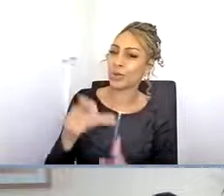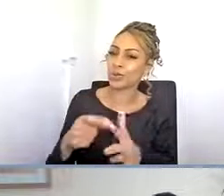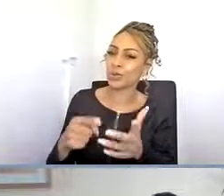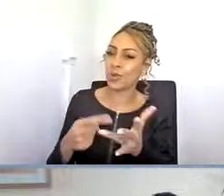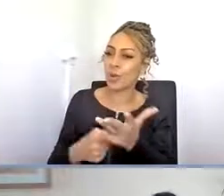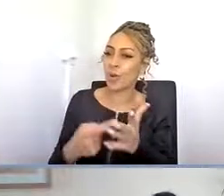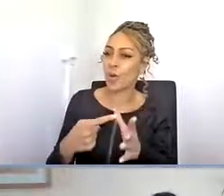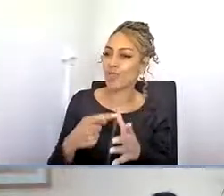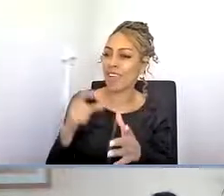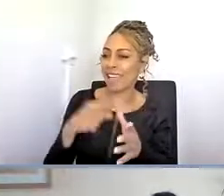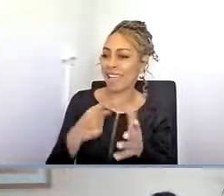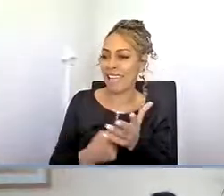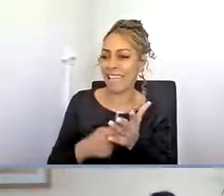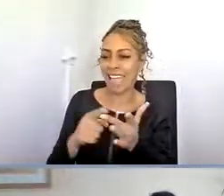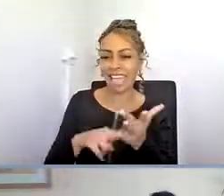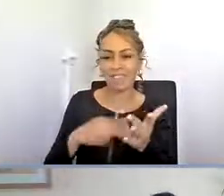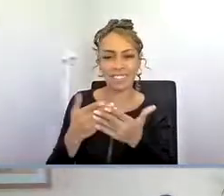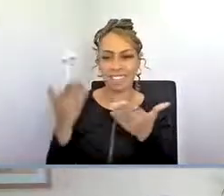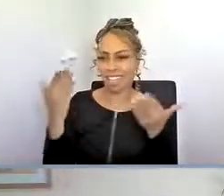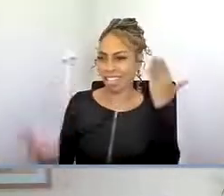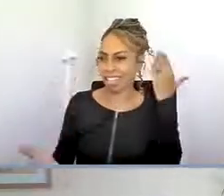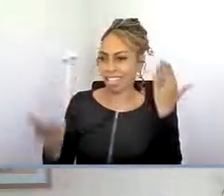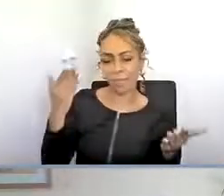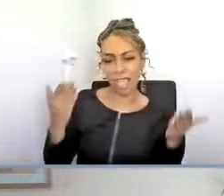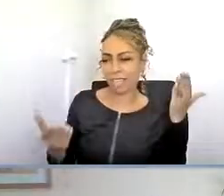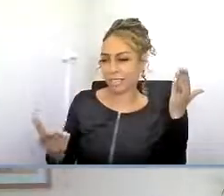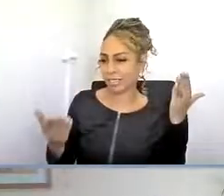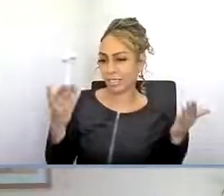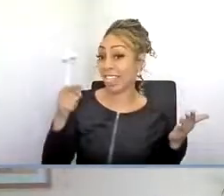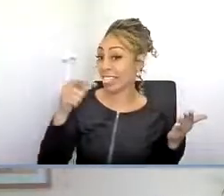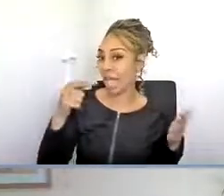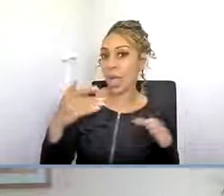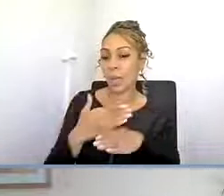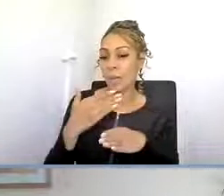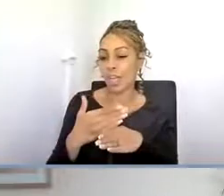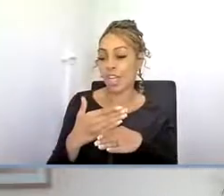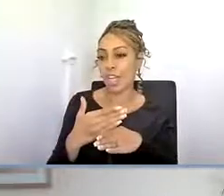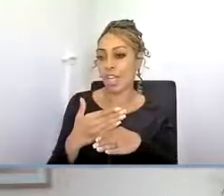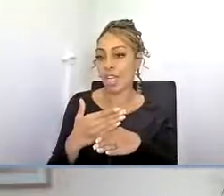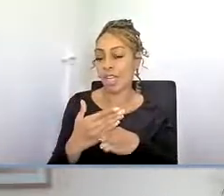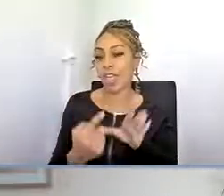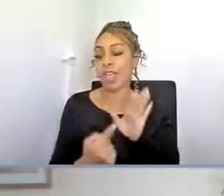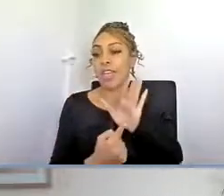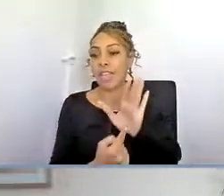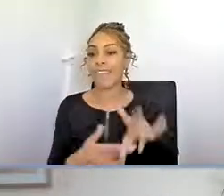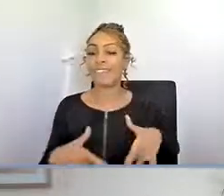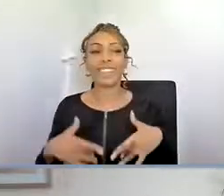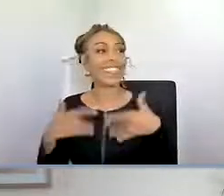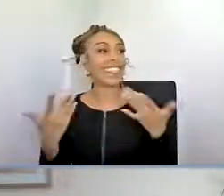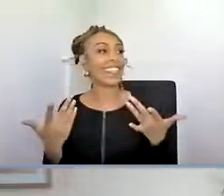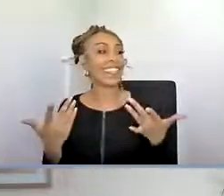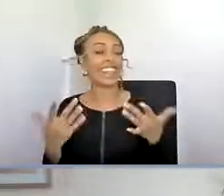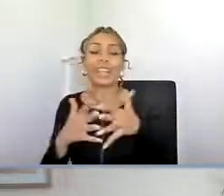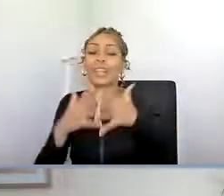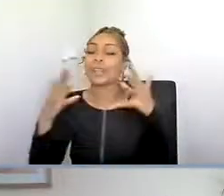felt really imbalanced. And I think this work on the other side of it has